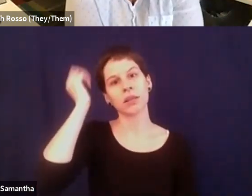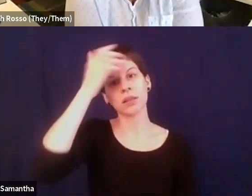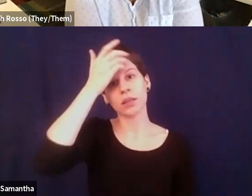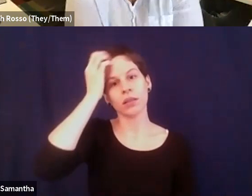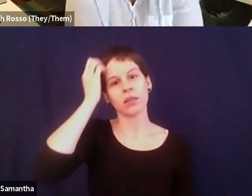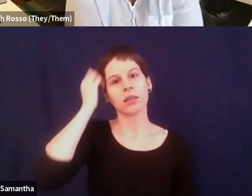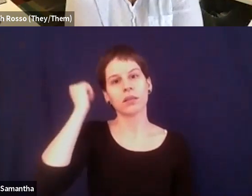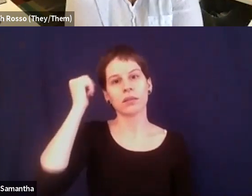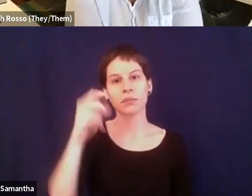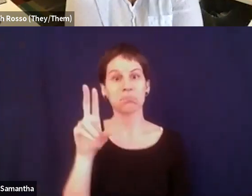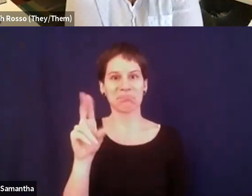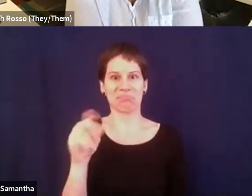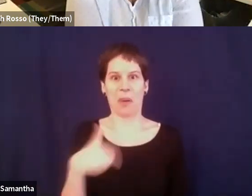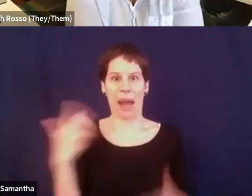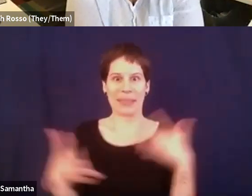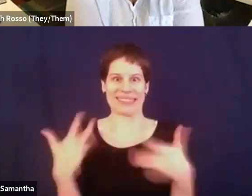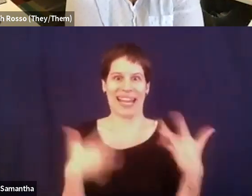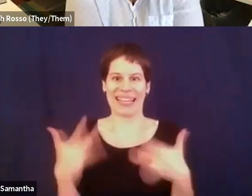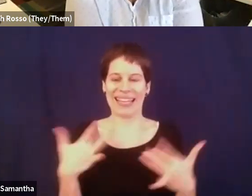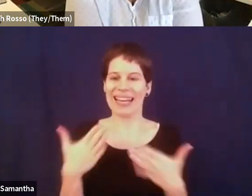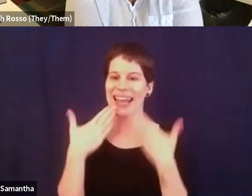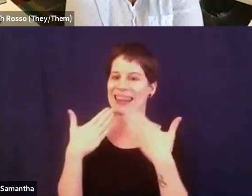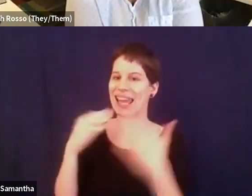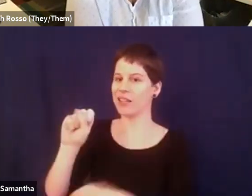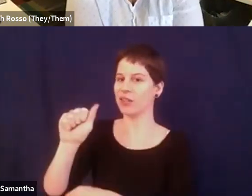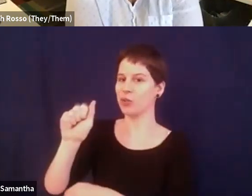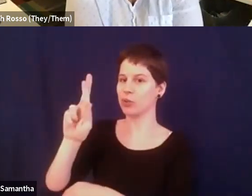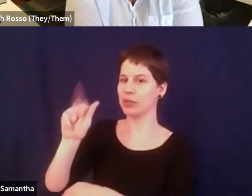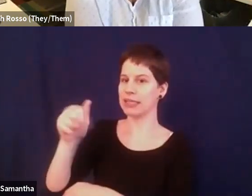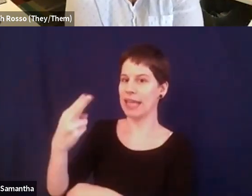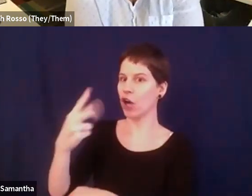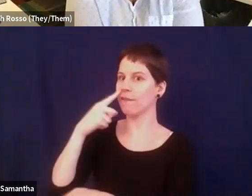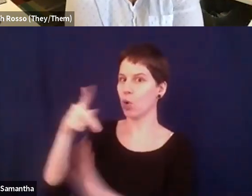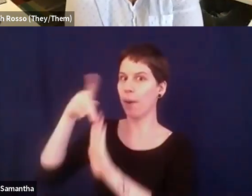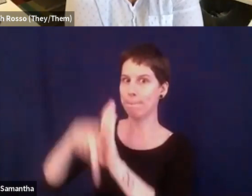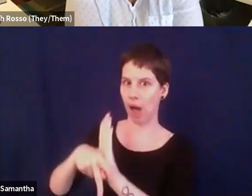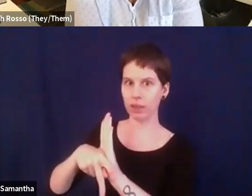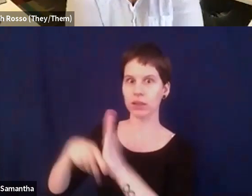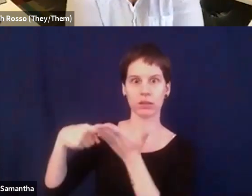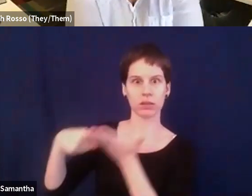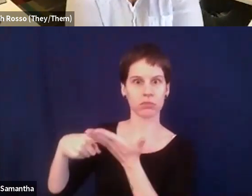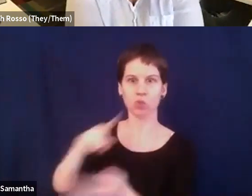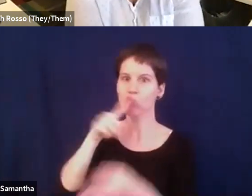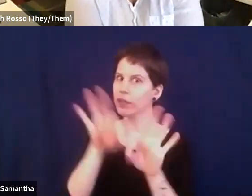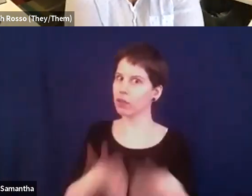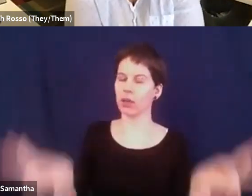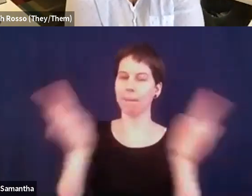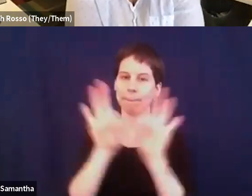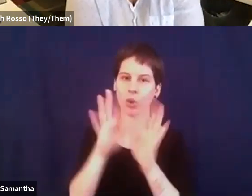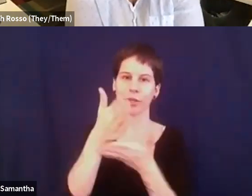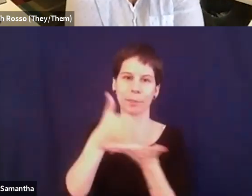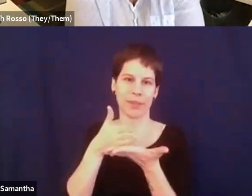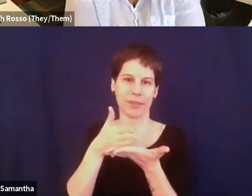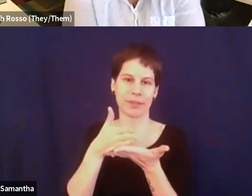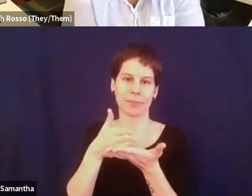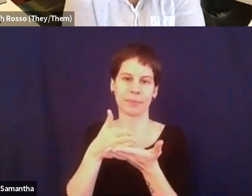Yeah, no, I'm excited. Thank you, Sarah, for the policy discussion. I think it's really critical. It's a really important piece of this. I know twice